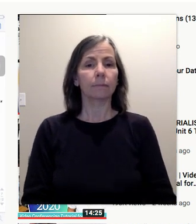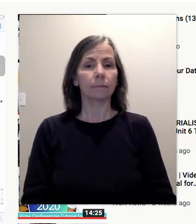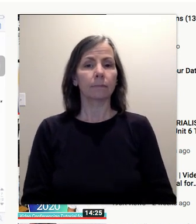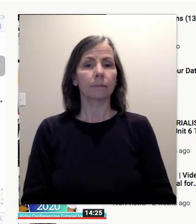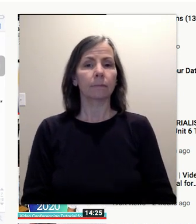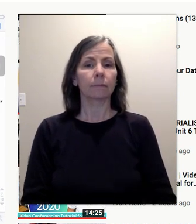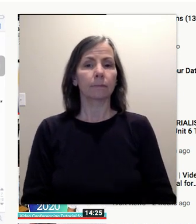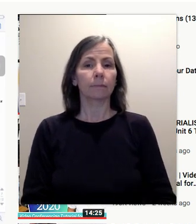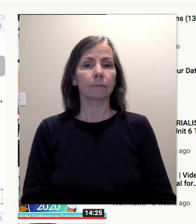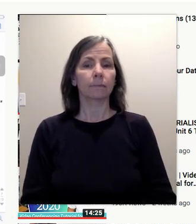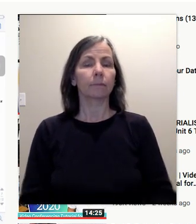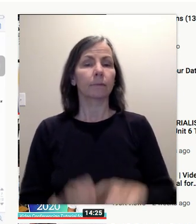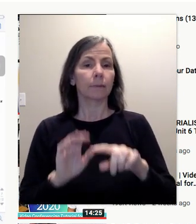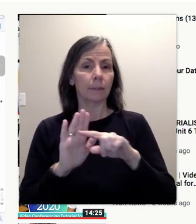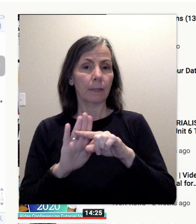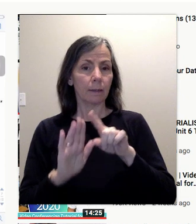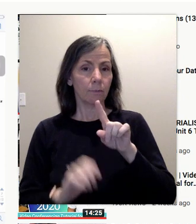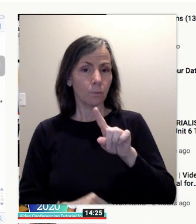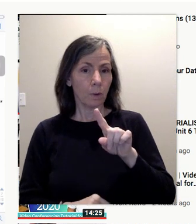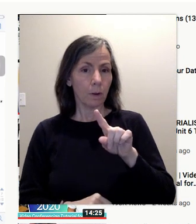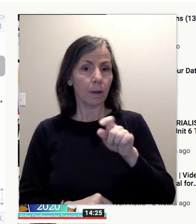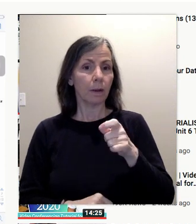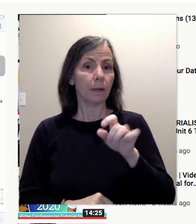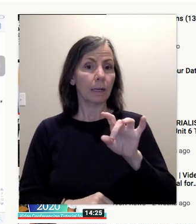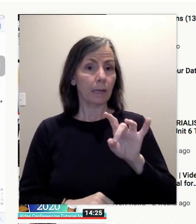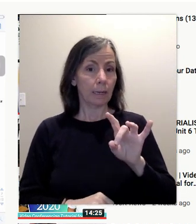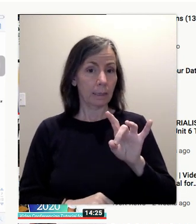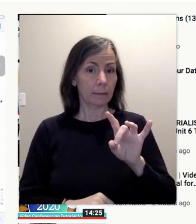-1, 8.